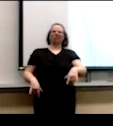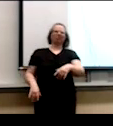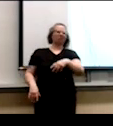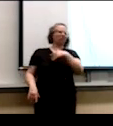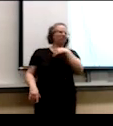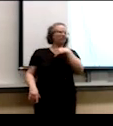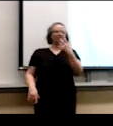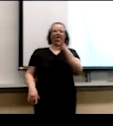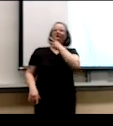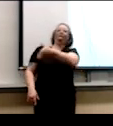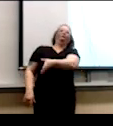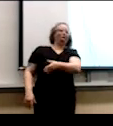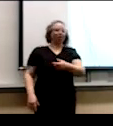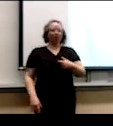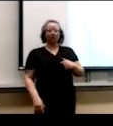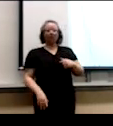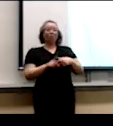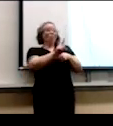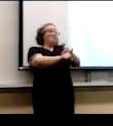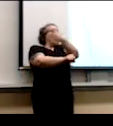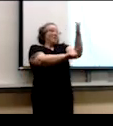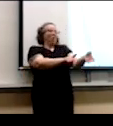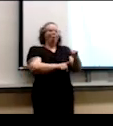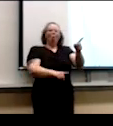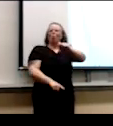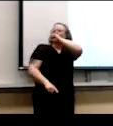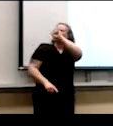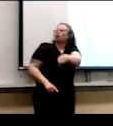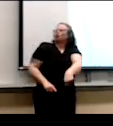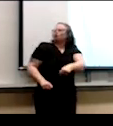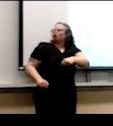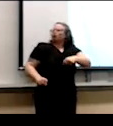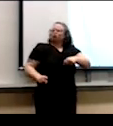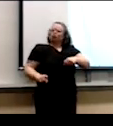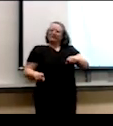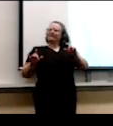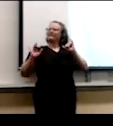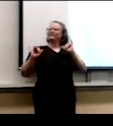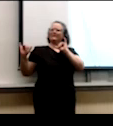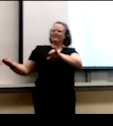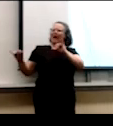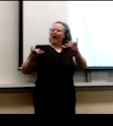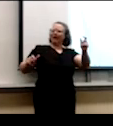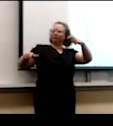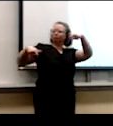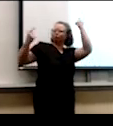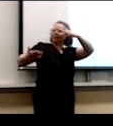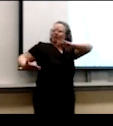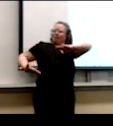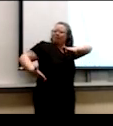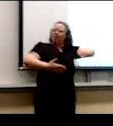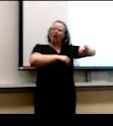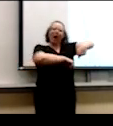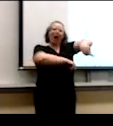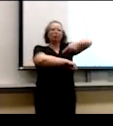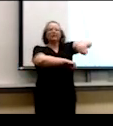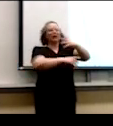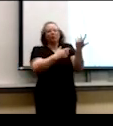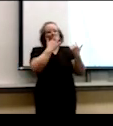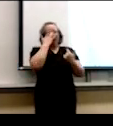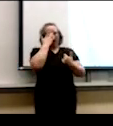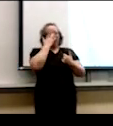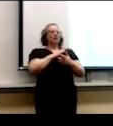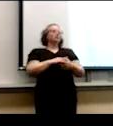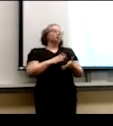been a gourmet chef. It's a similar thing with people with Down syndrome. What's your best level of achievement in? When you go to the grocery store